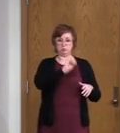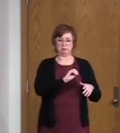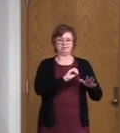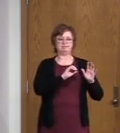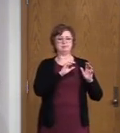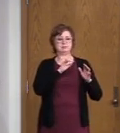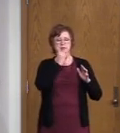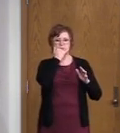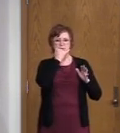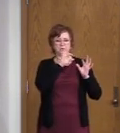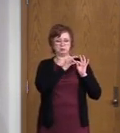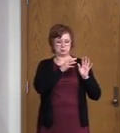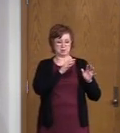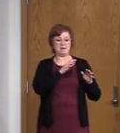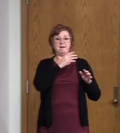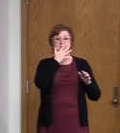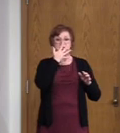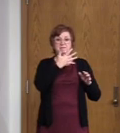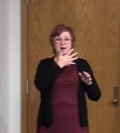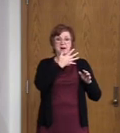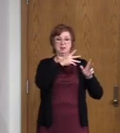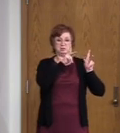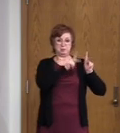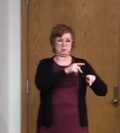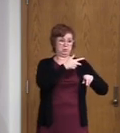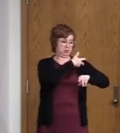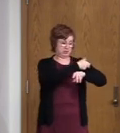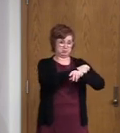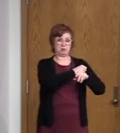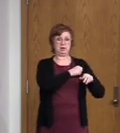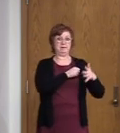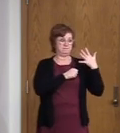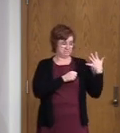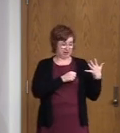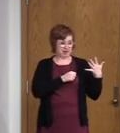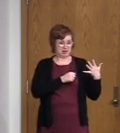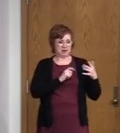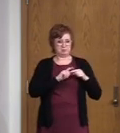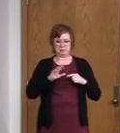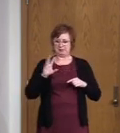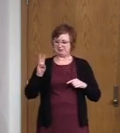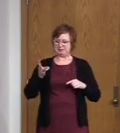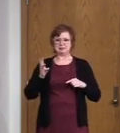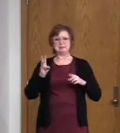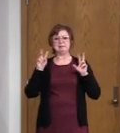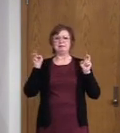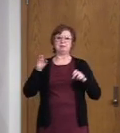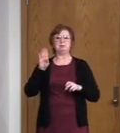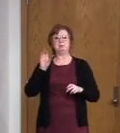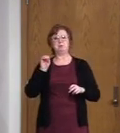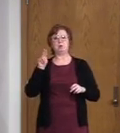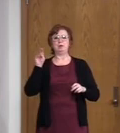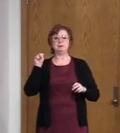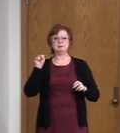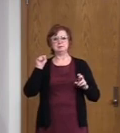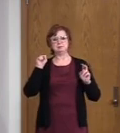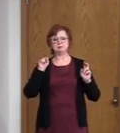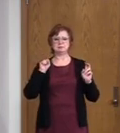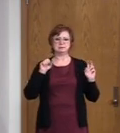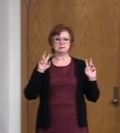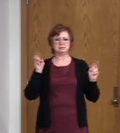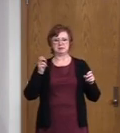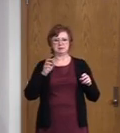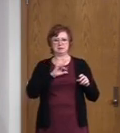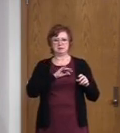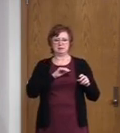getting. And we got those out of our first 1,950 doses that arrived in Regina. And it was great to be able to extract those other ones out because